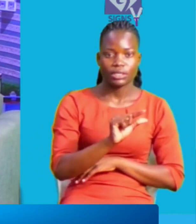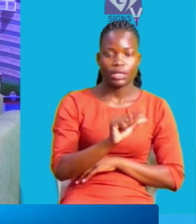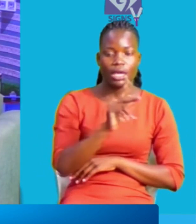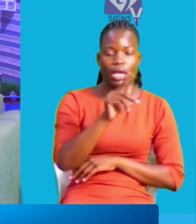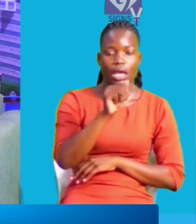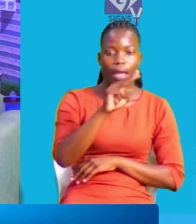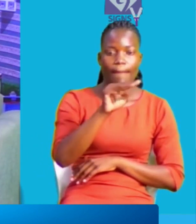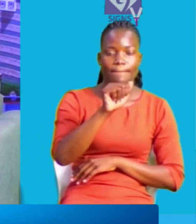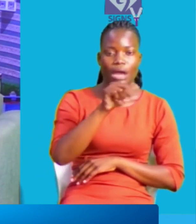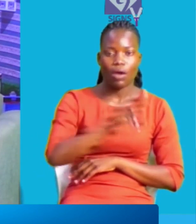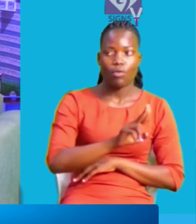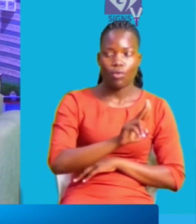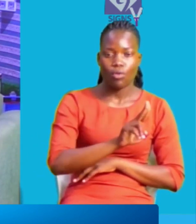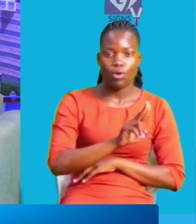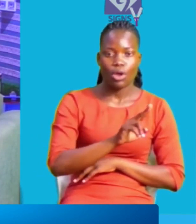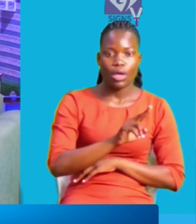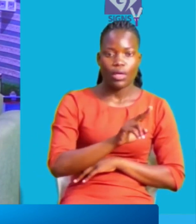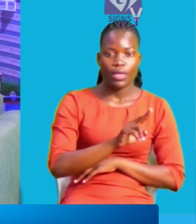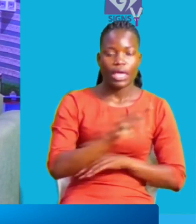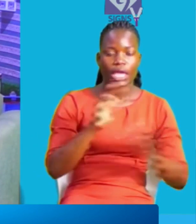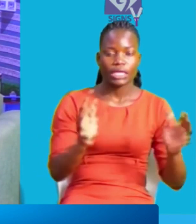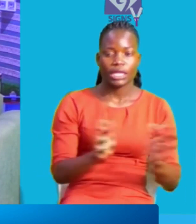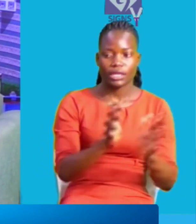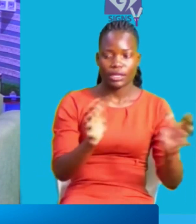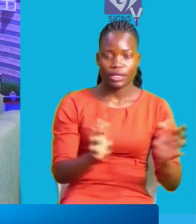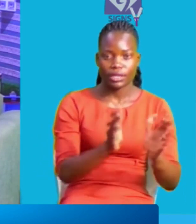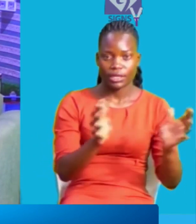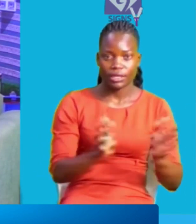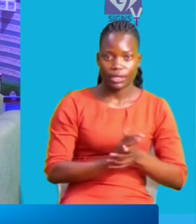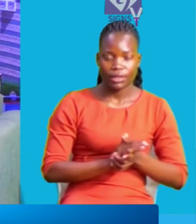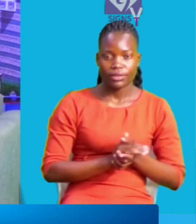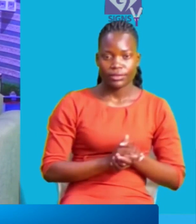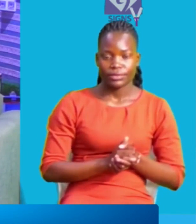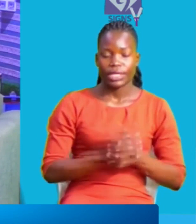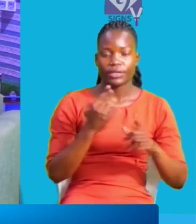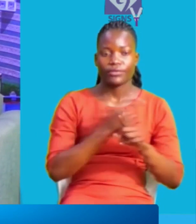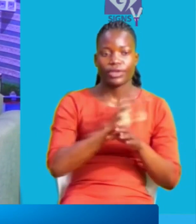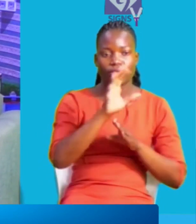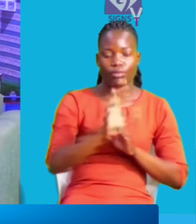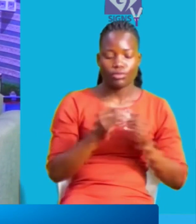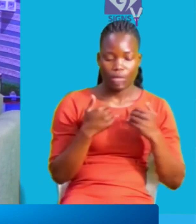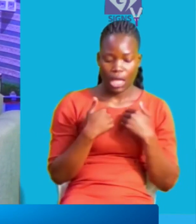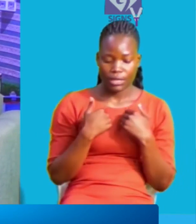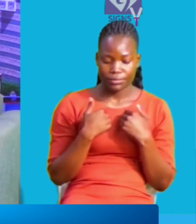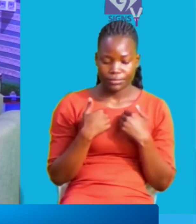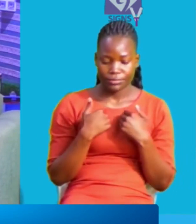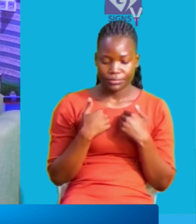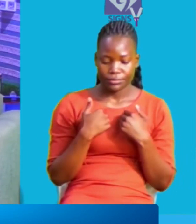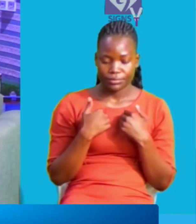IG Afande Kamau, yes, who and encourage. Yes. Yes. Even the last course, we